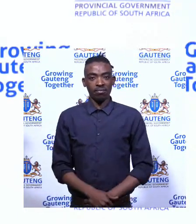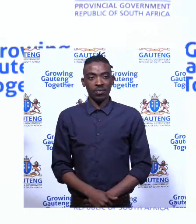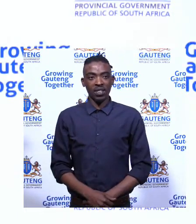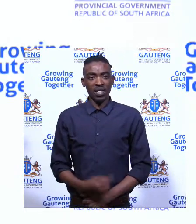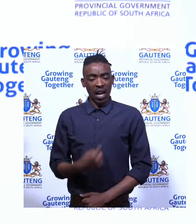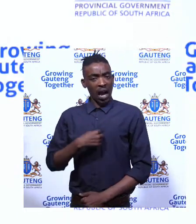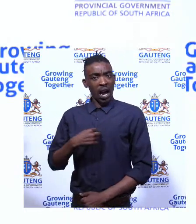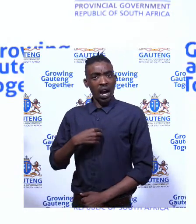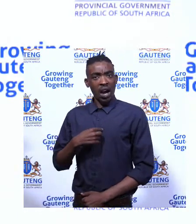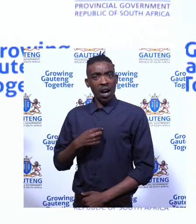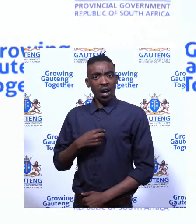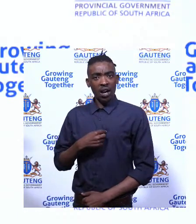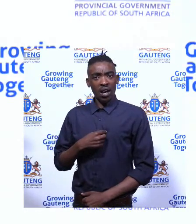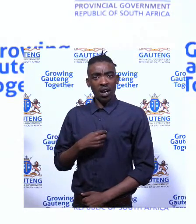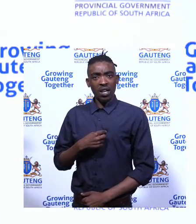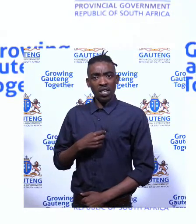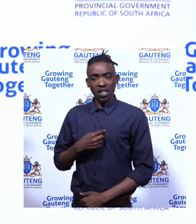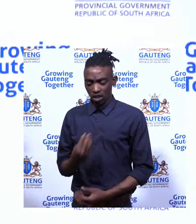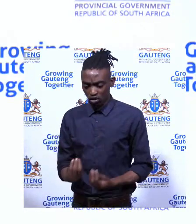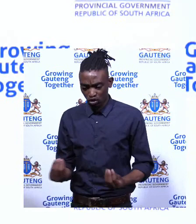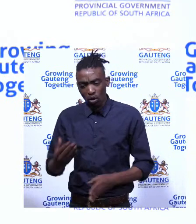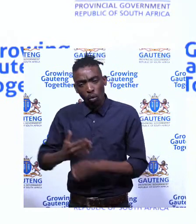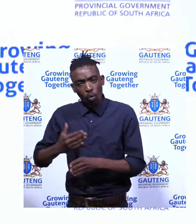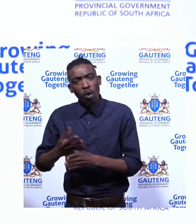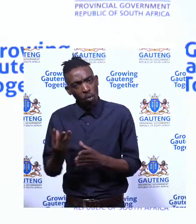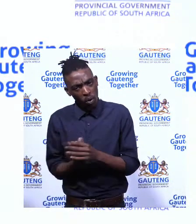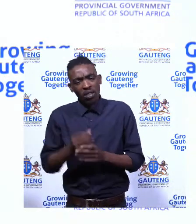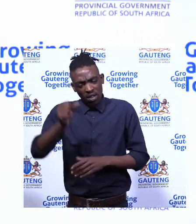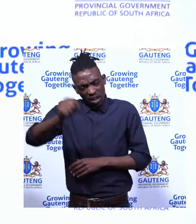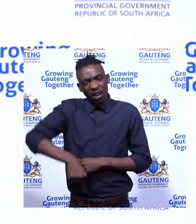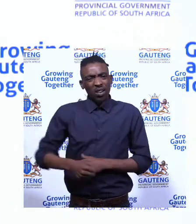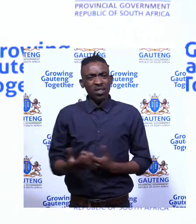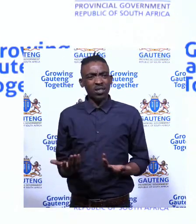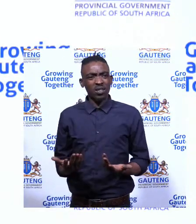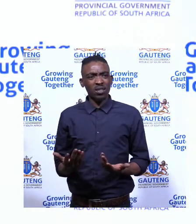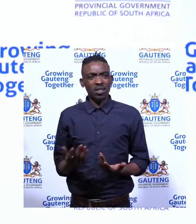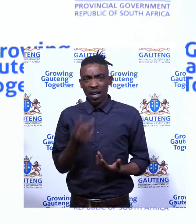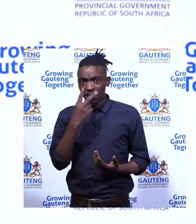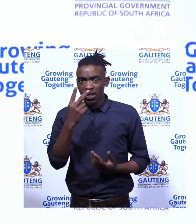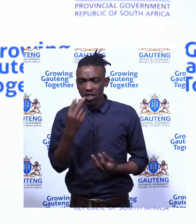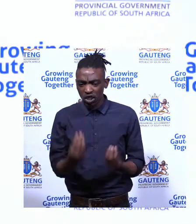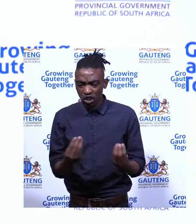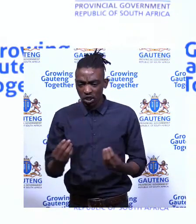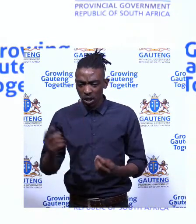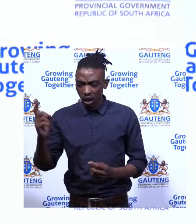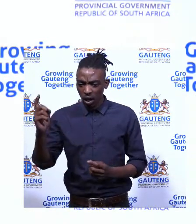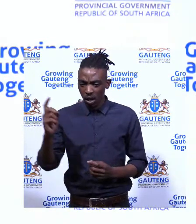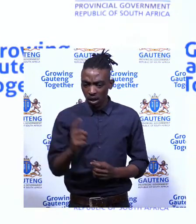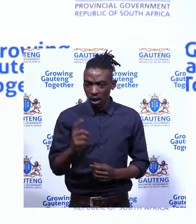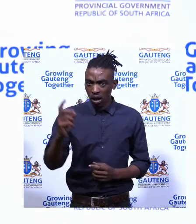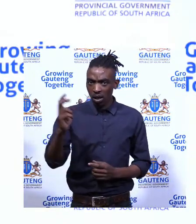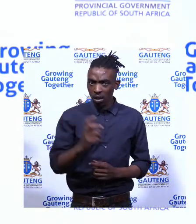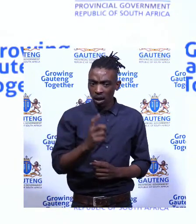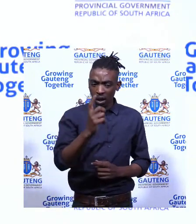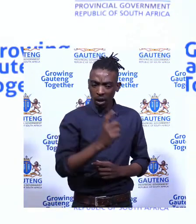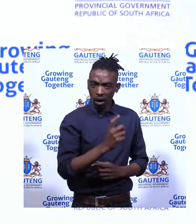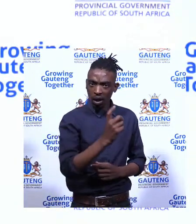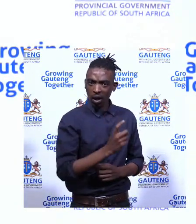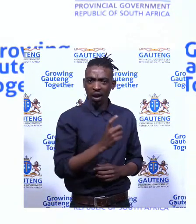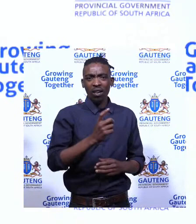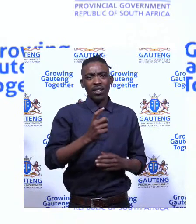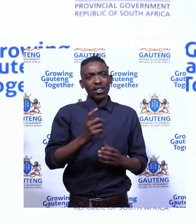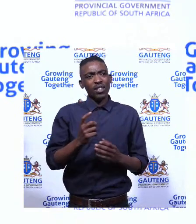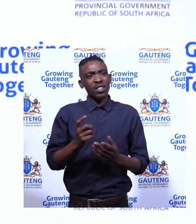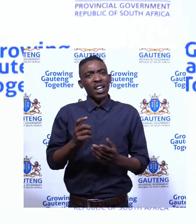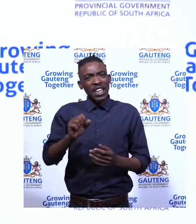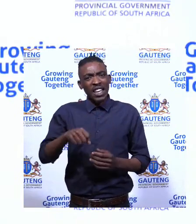I work with the children. I have seen less number of children coming with diarrhea. But